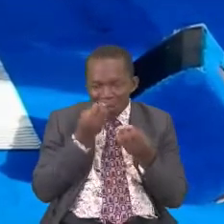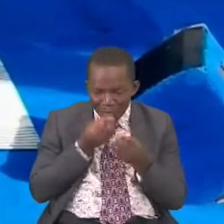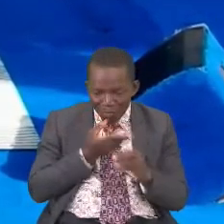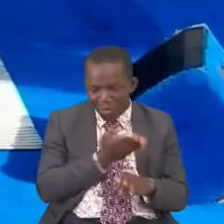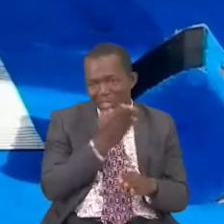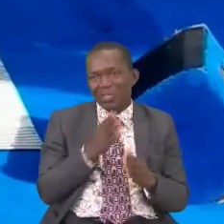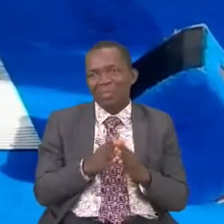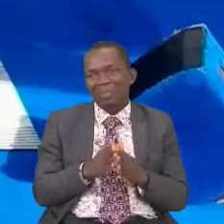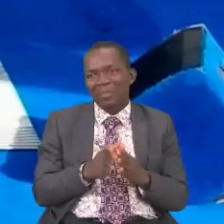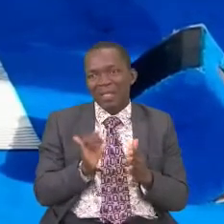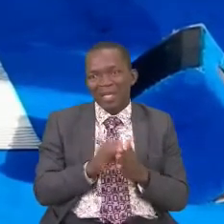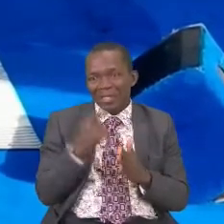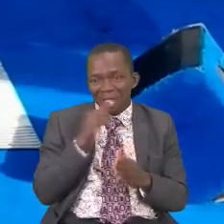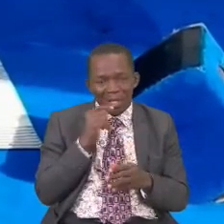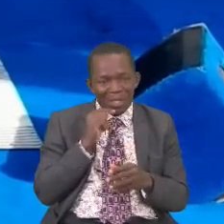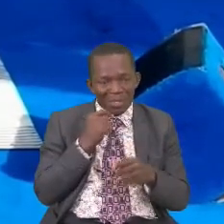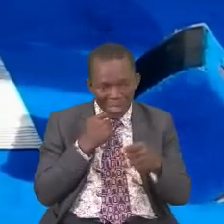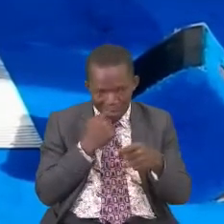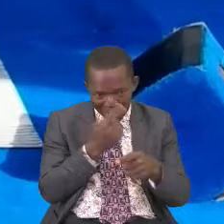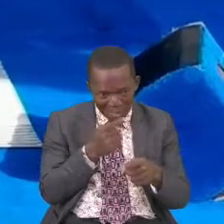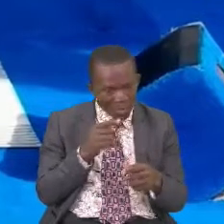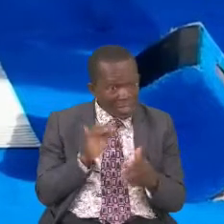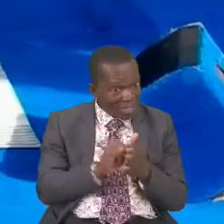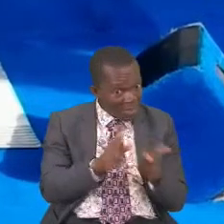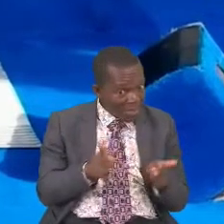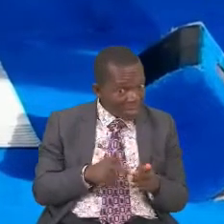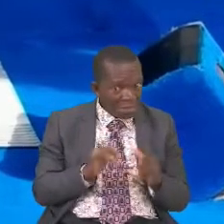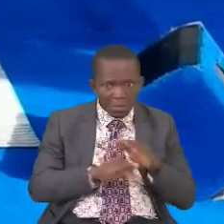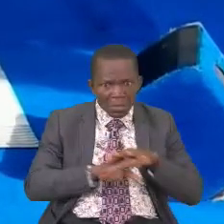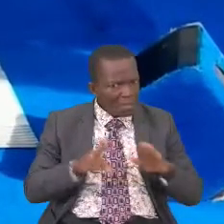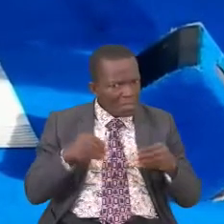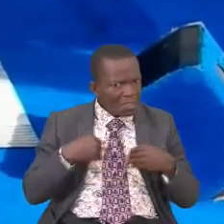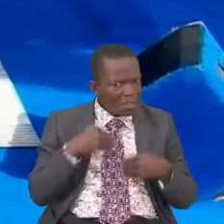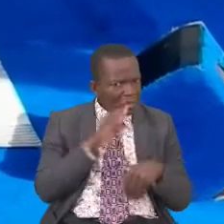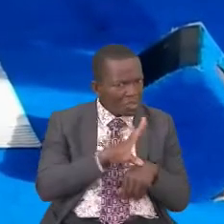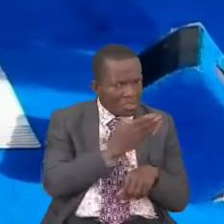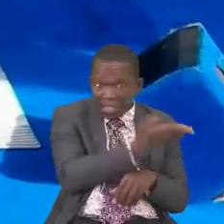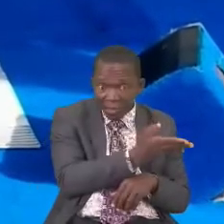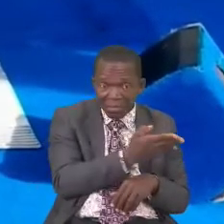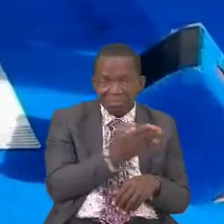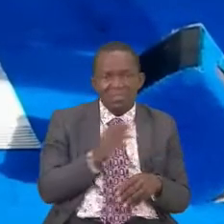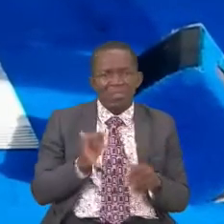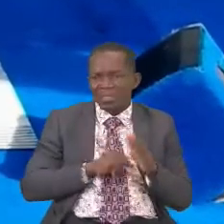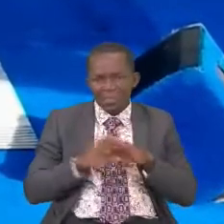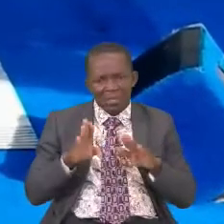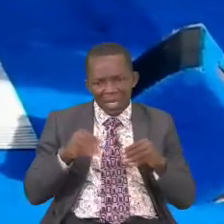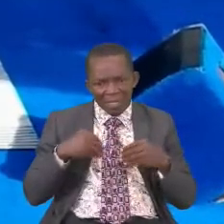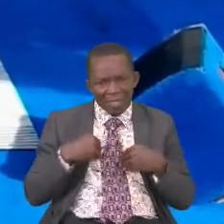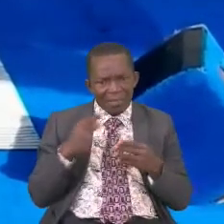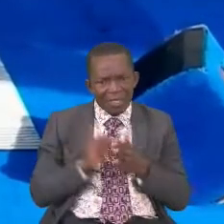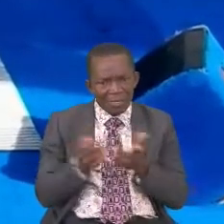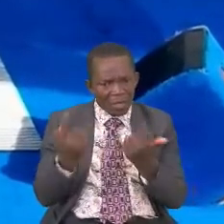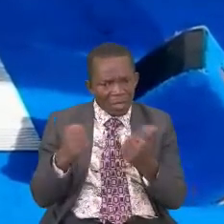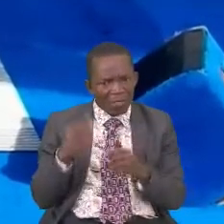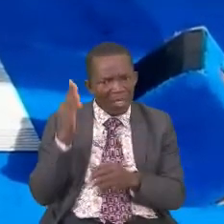that place, they don't accept church, they don't accept that your karma, and say, I'm